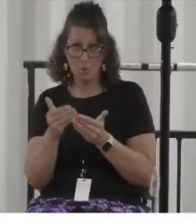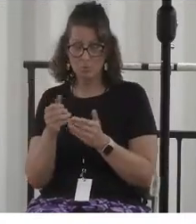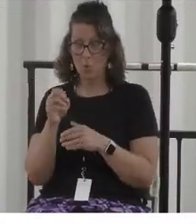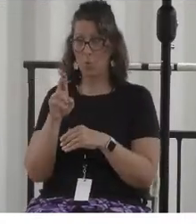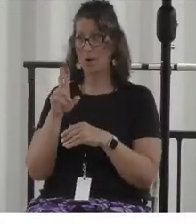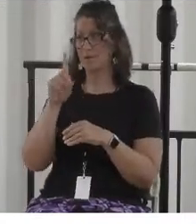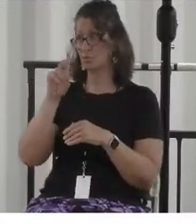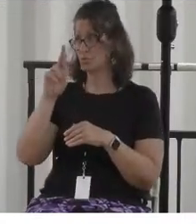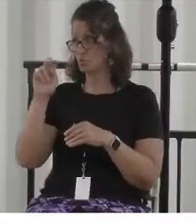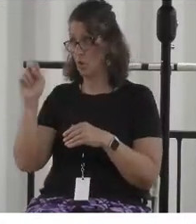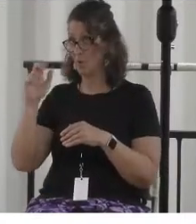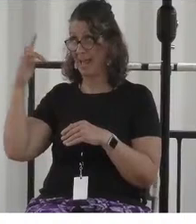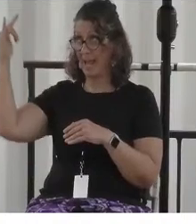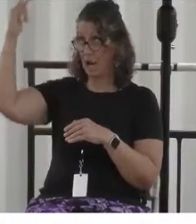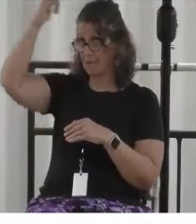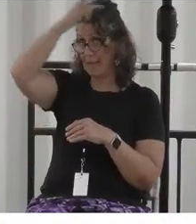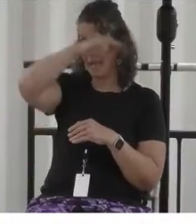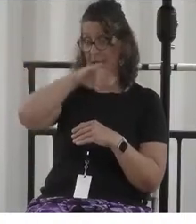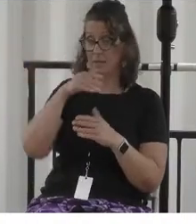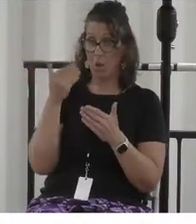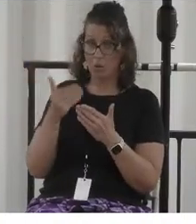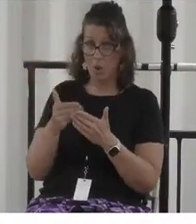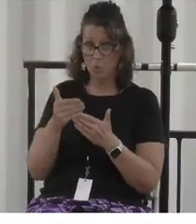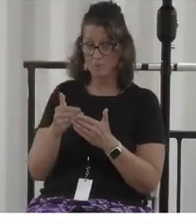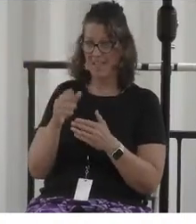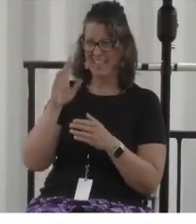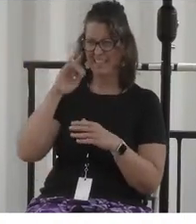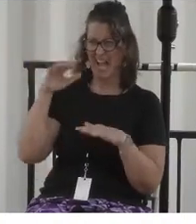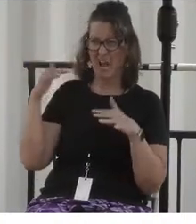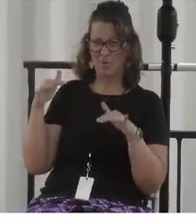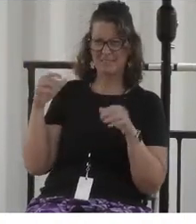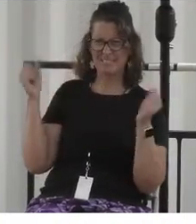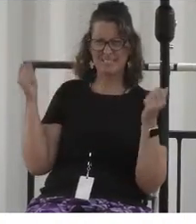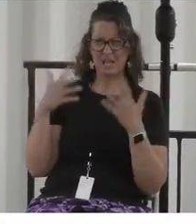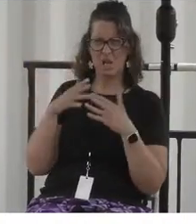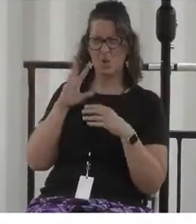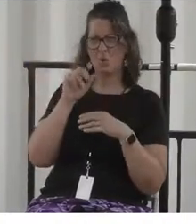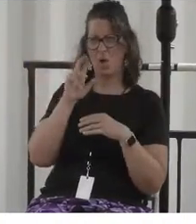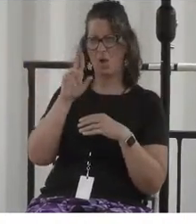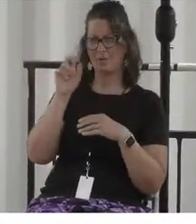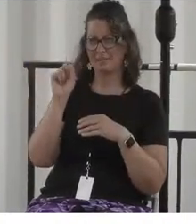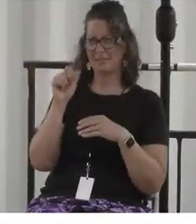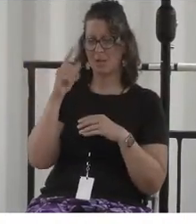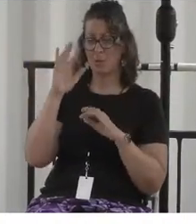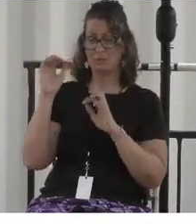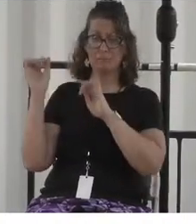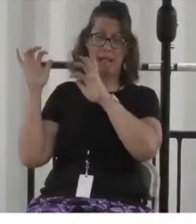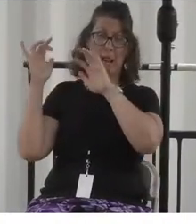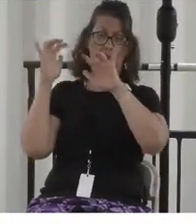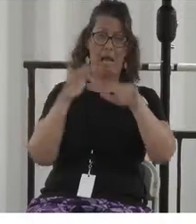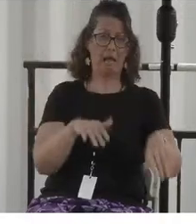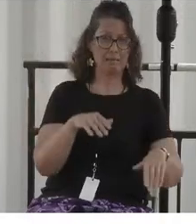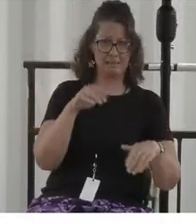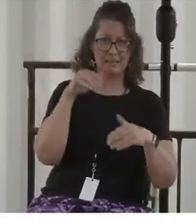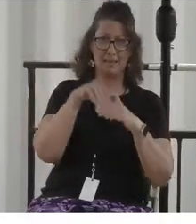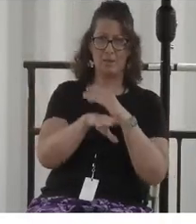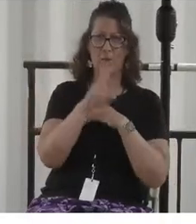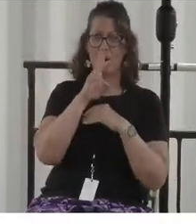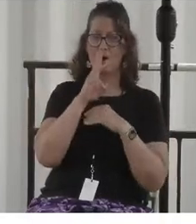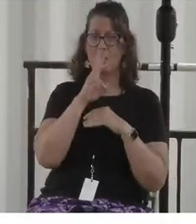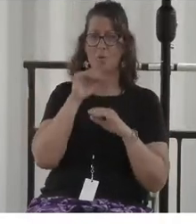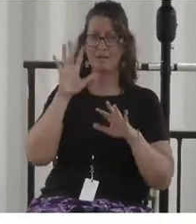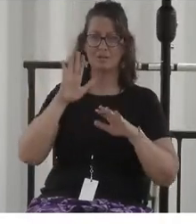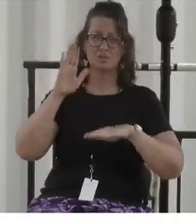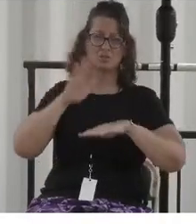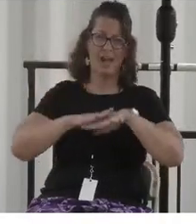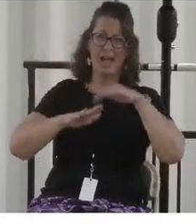a drone or an airplane that flies overhead too closely, that sound can scare the walruses and they'll stampede back into the water and they end up trampling over